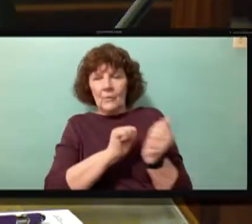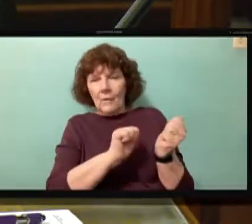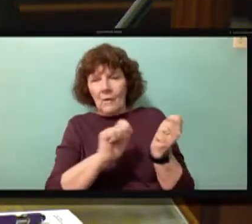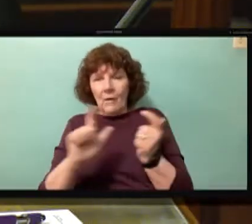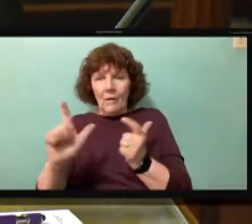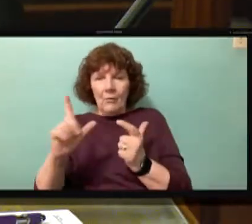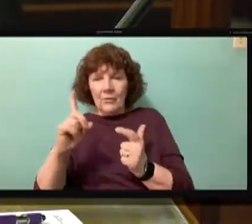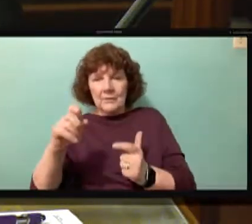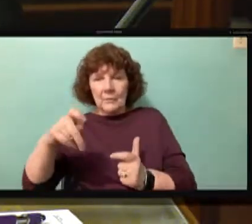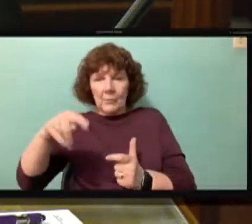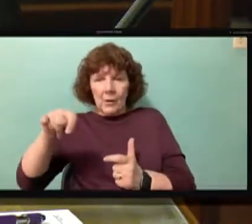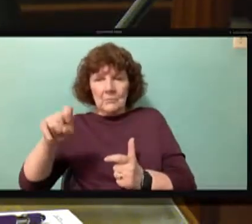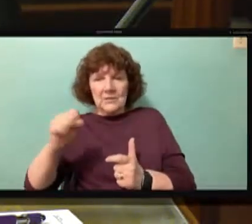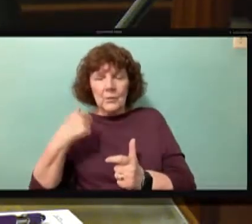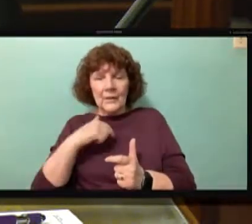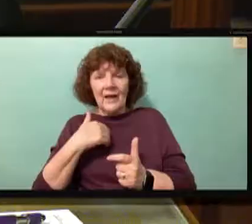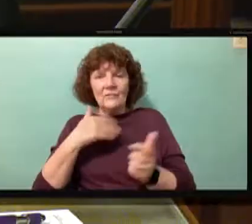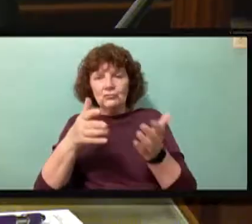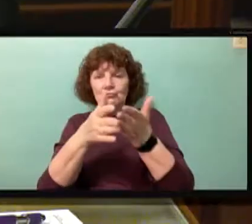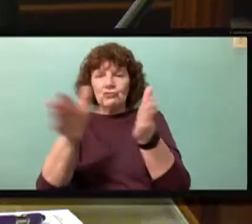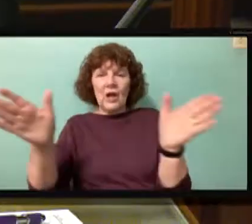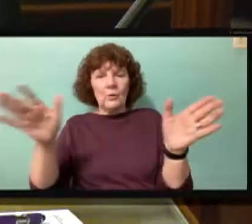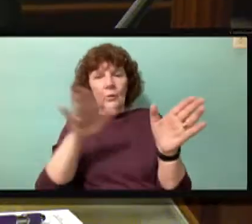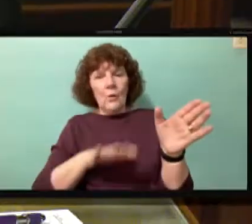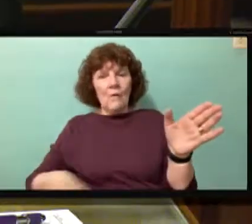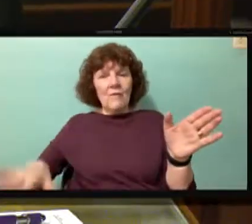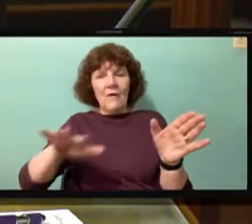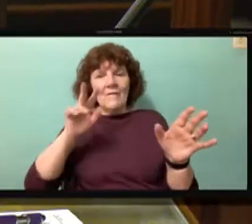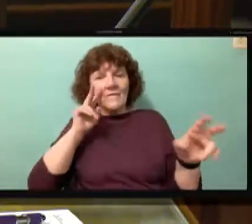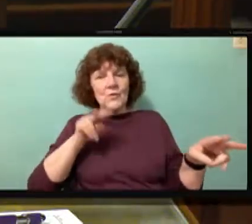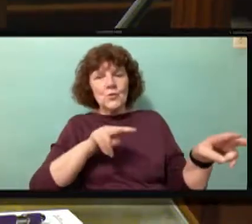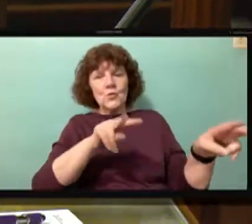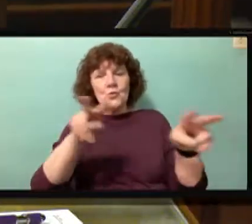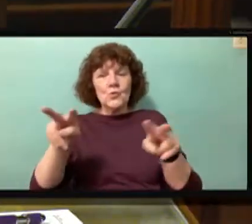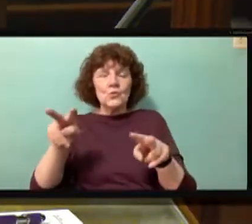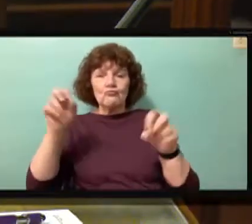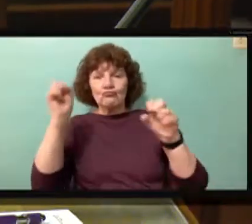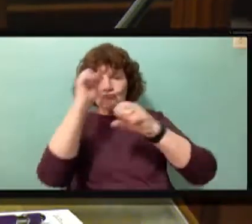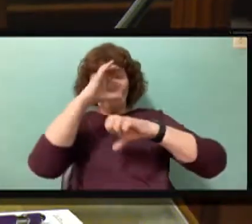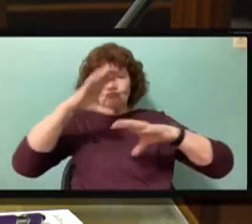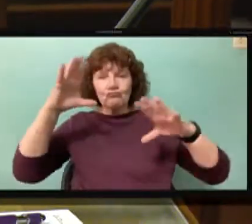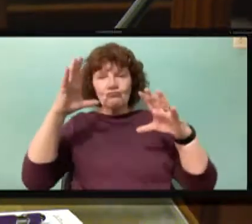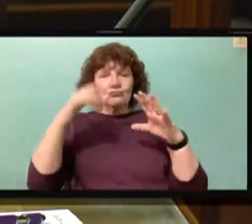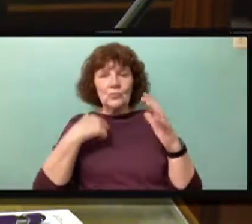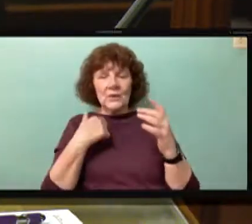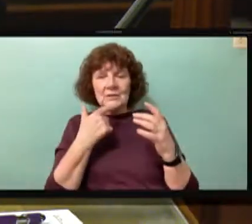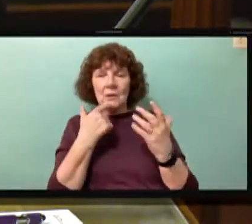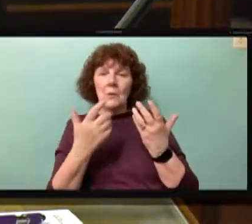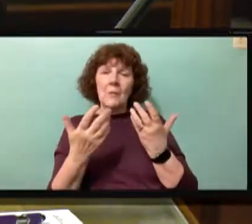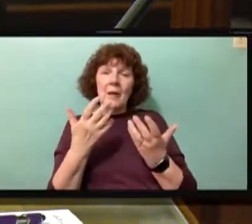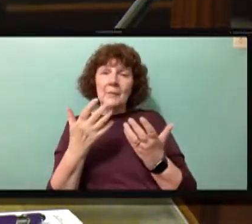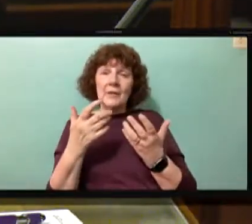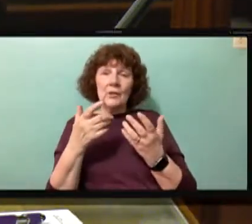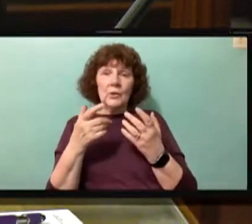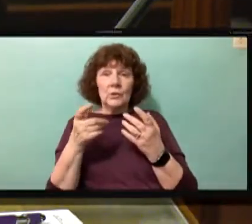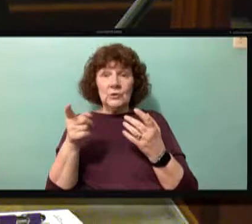I, task them to do is say, hey, this might affect PLI, what you're doing might affect